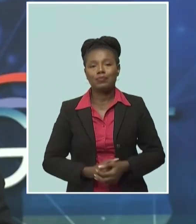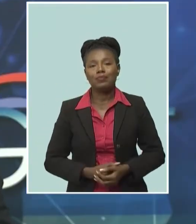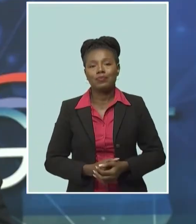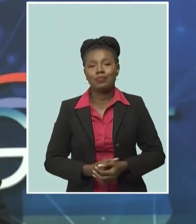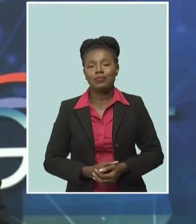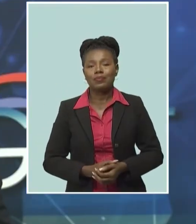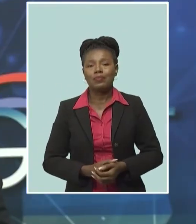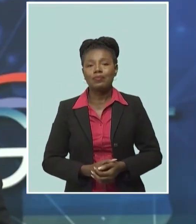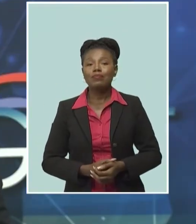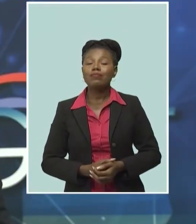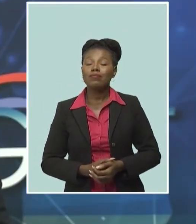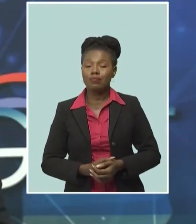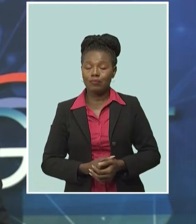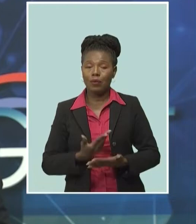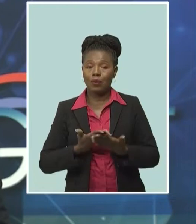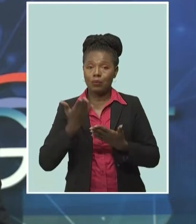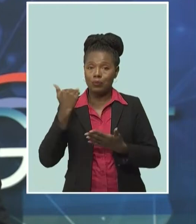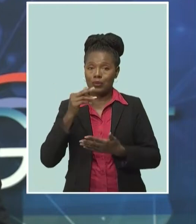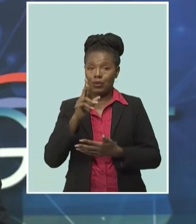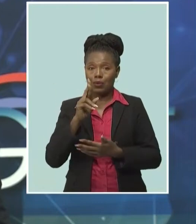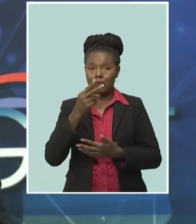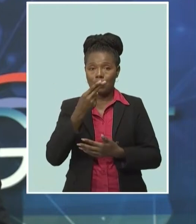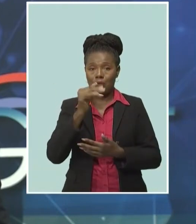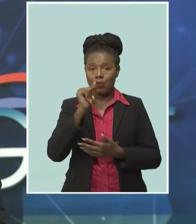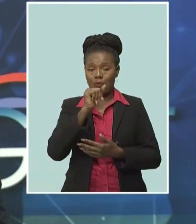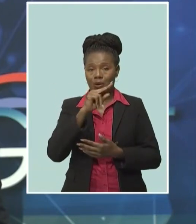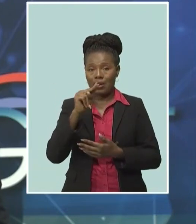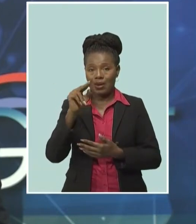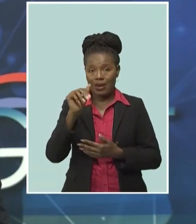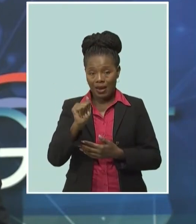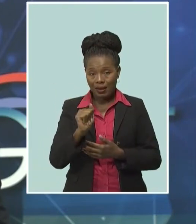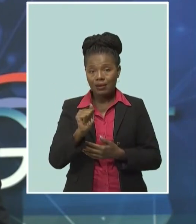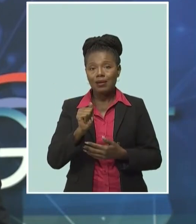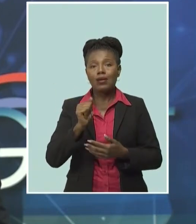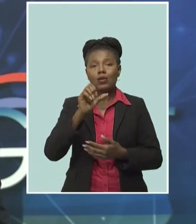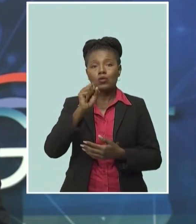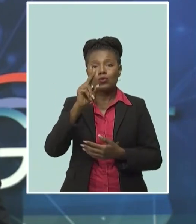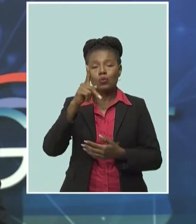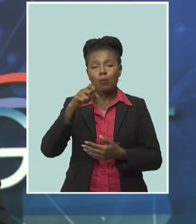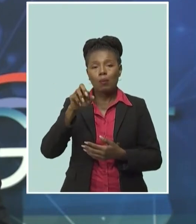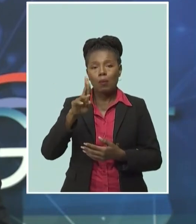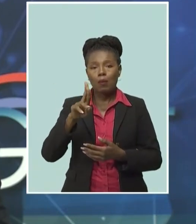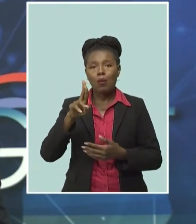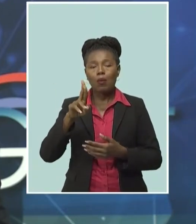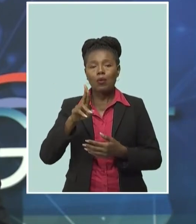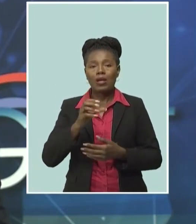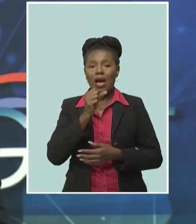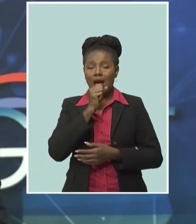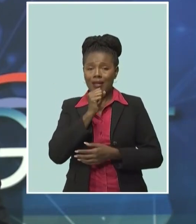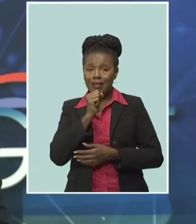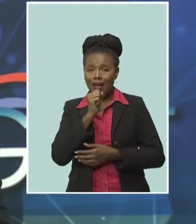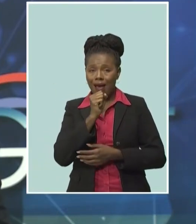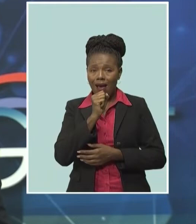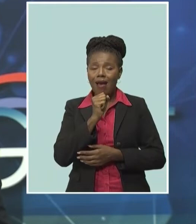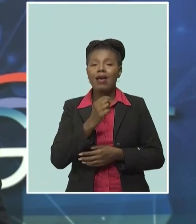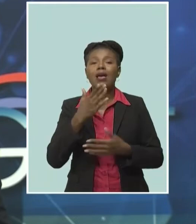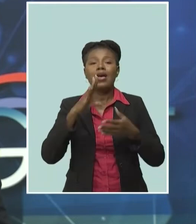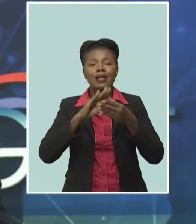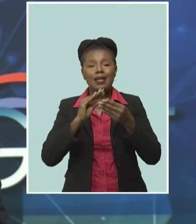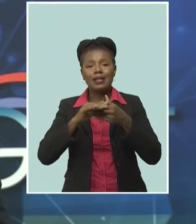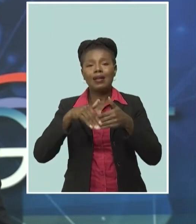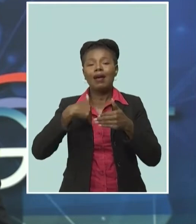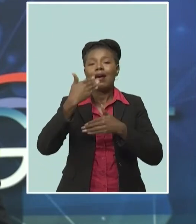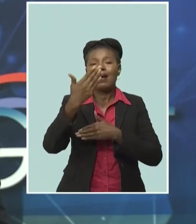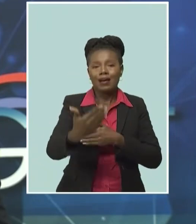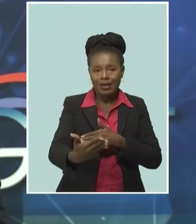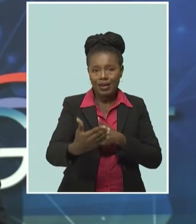her epic Super Bowl performance, Barbadian songstress and national hero, the right excellent Rihanna Fenty, is set to once again